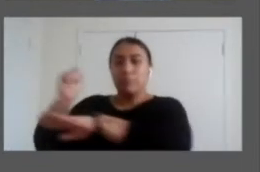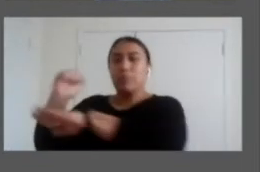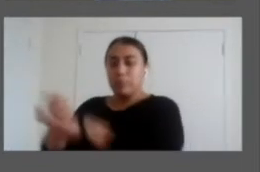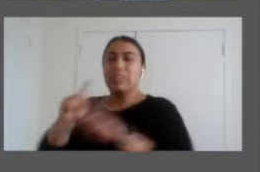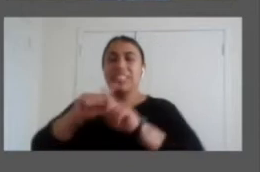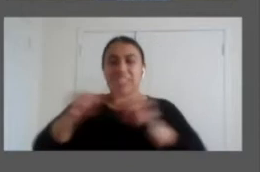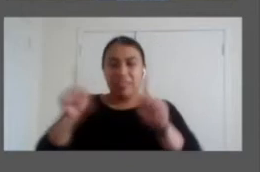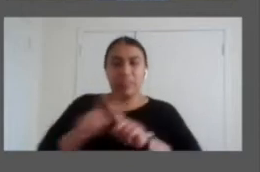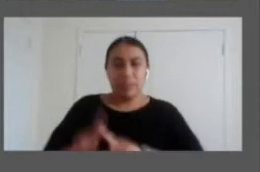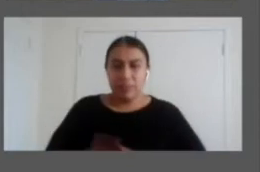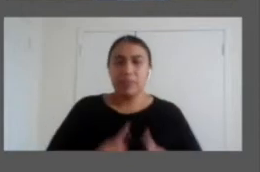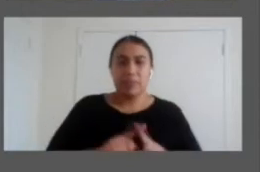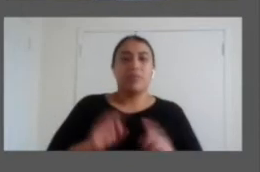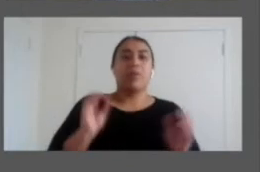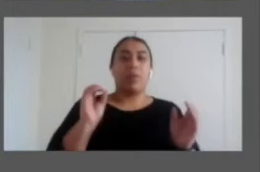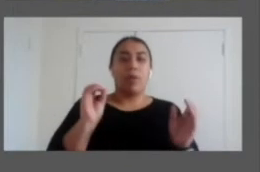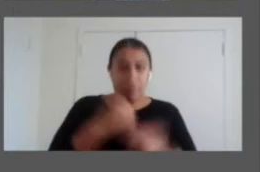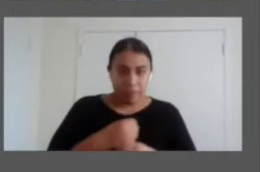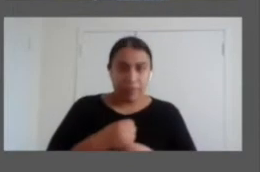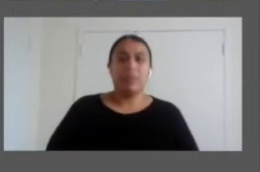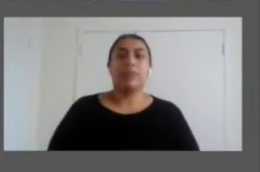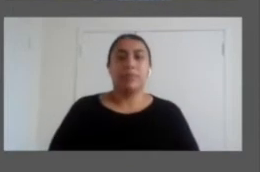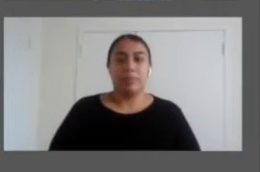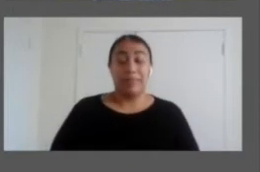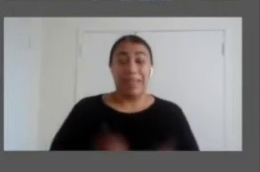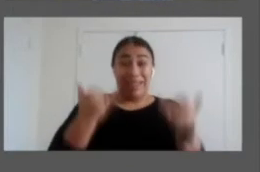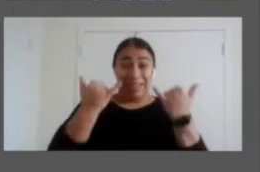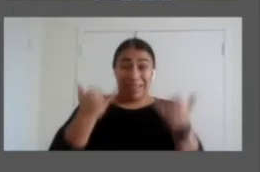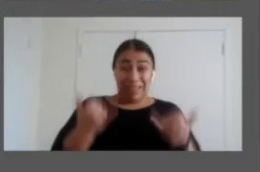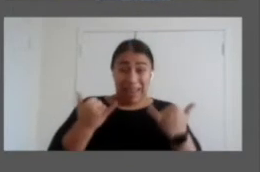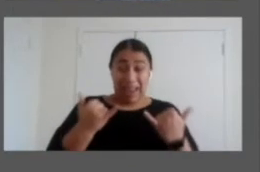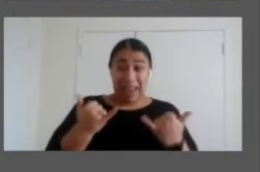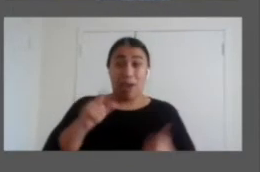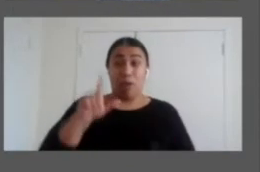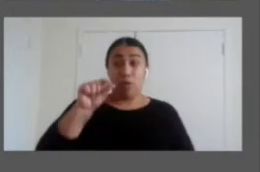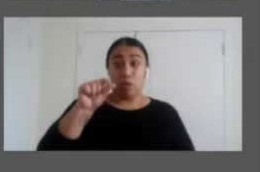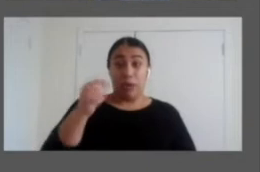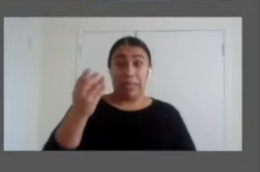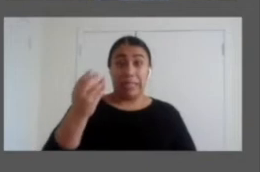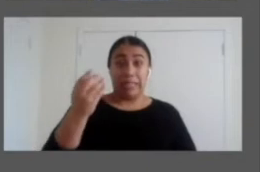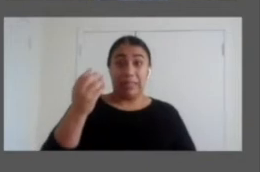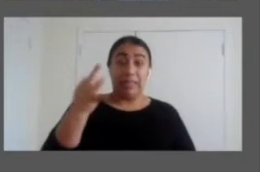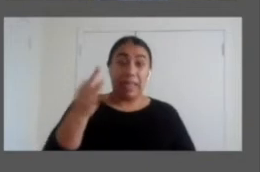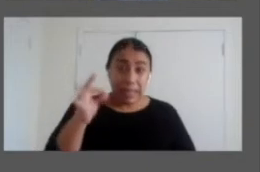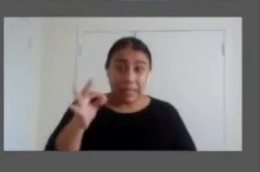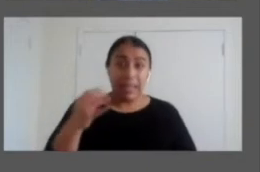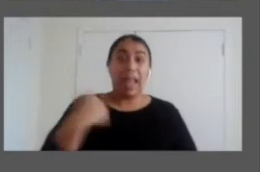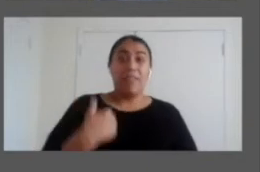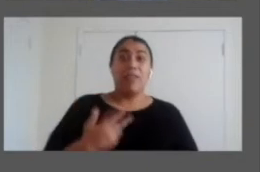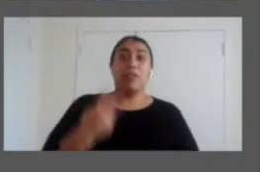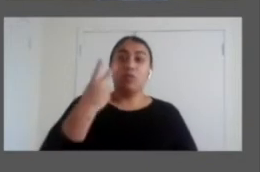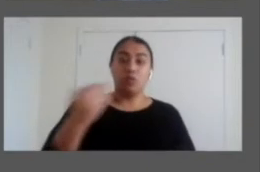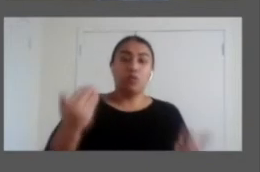to patients in 2019, for now a total of 5 brick and mortar locations positioned to serve the growing population in the